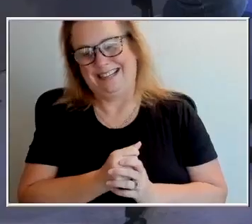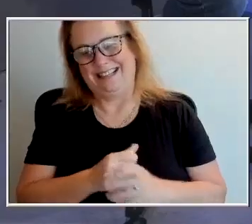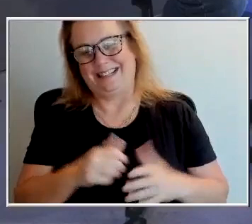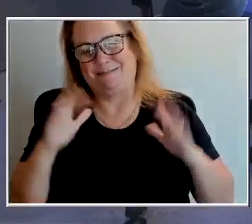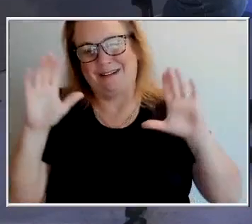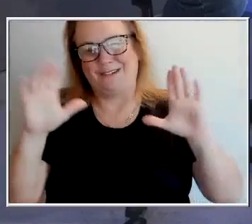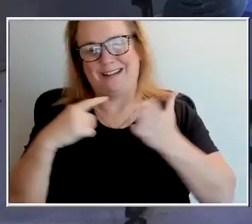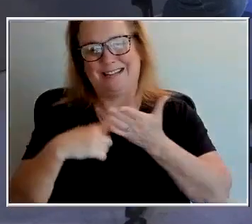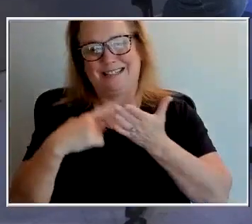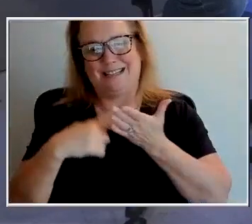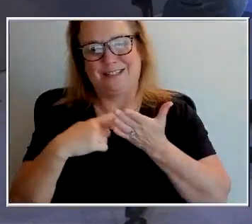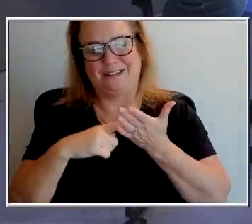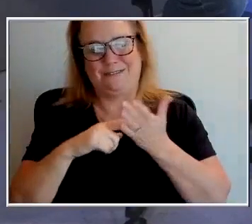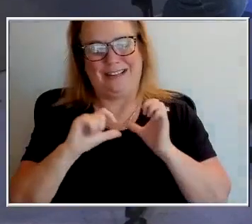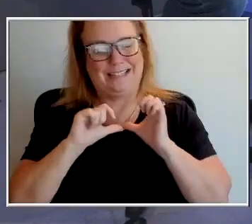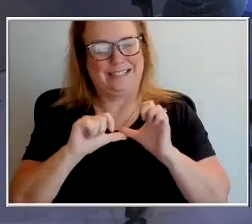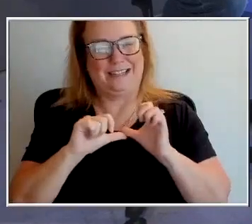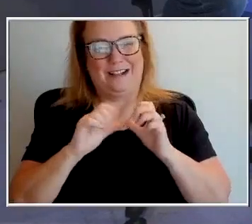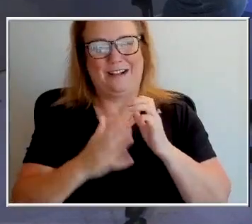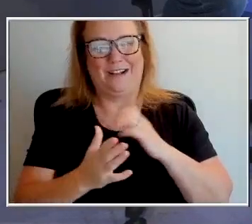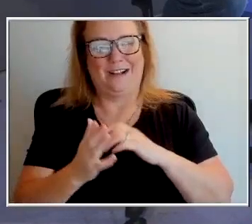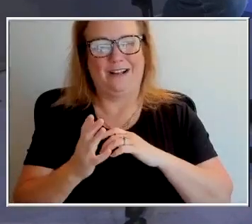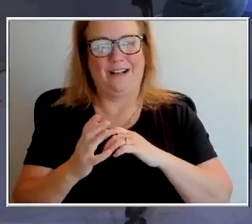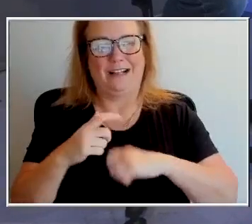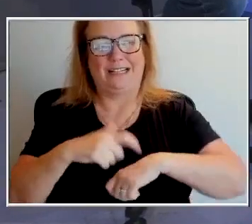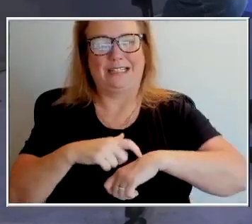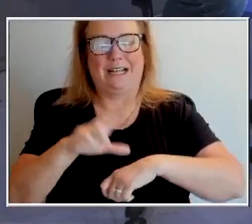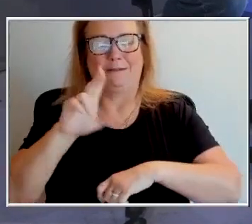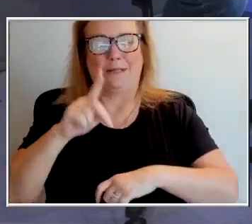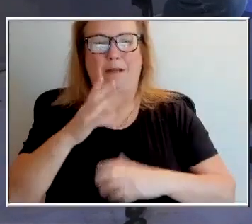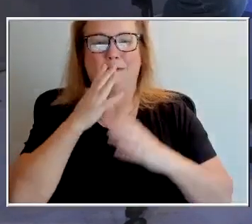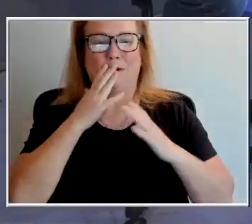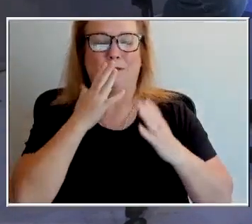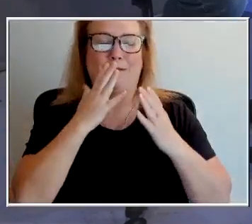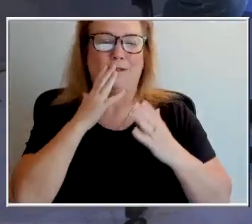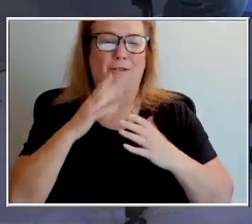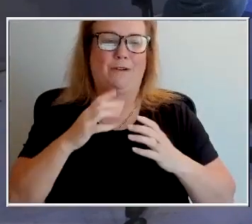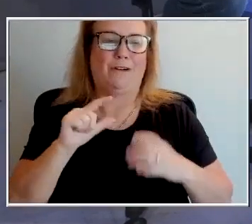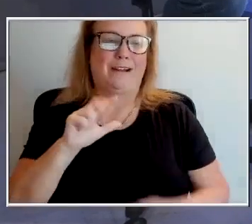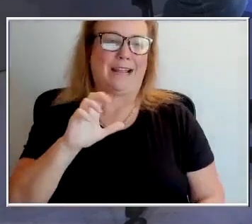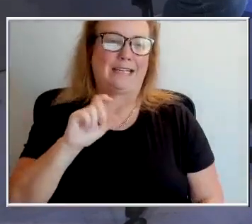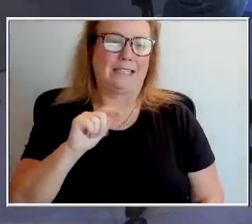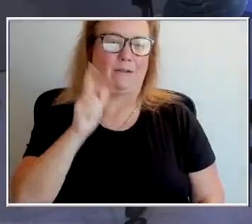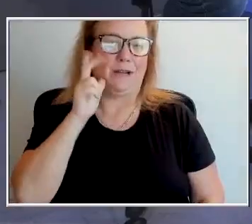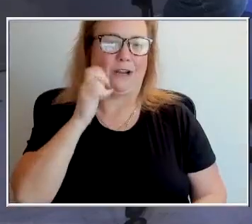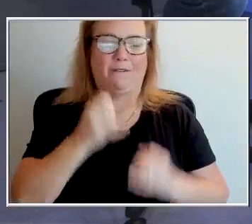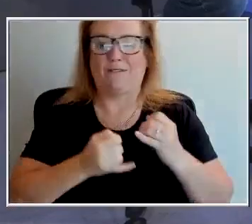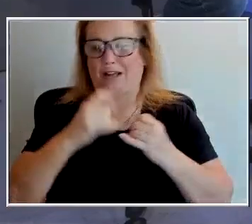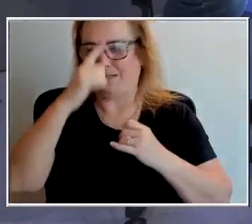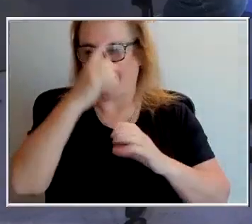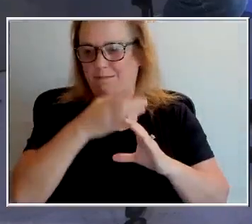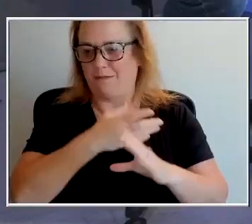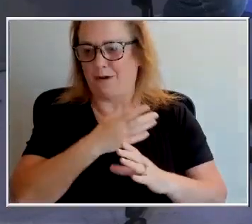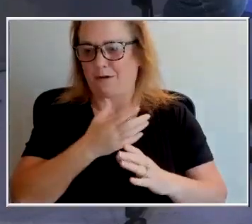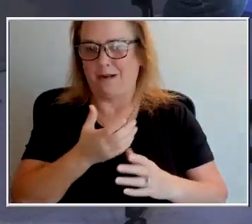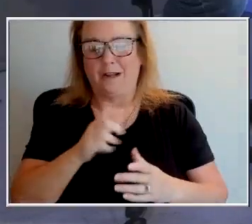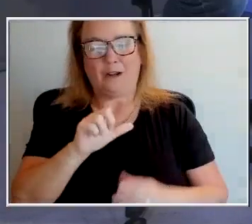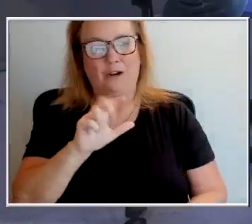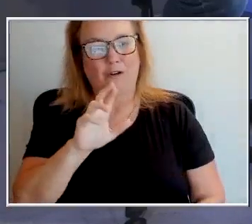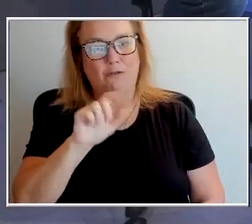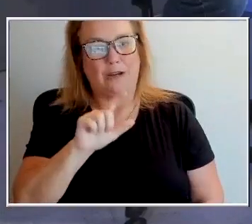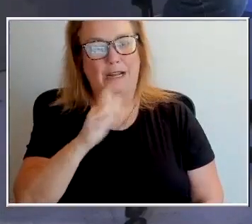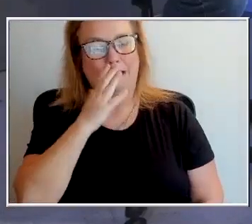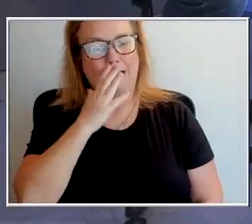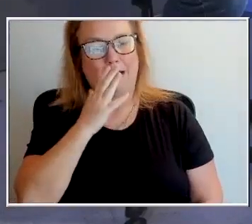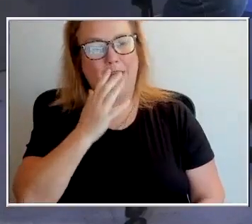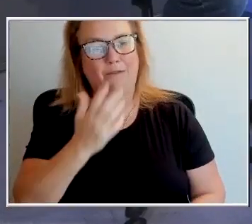We could be here all day long. Our time's up. I'm grateful, though, to our guests for being here. I want to hear final thoughts before we go. Craig, thank you for